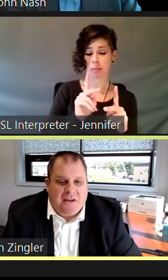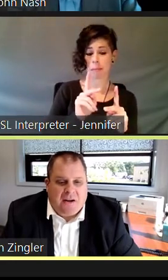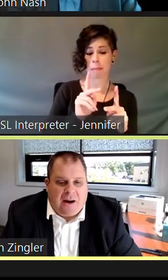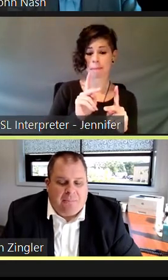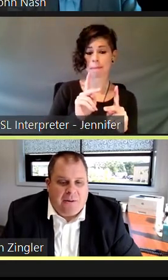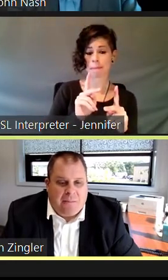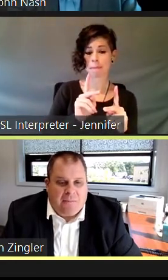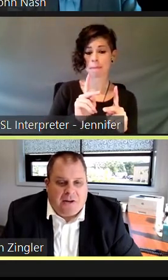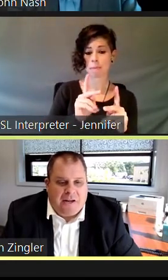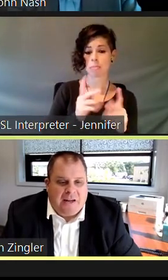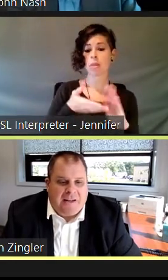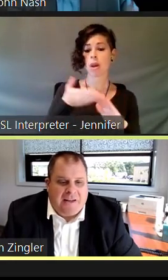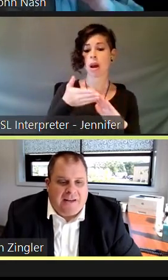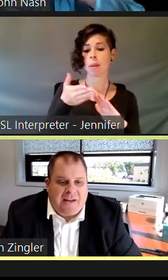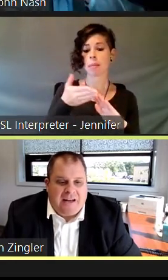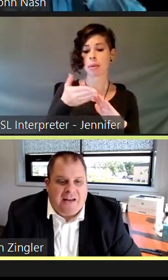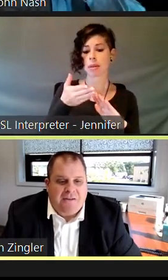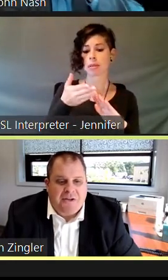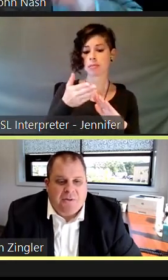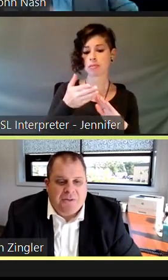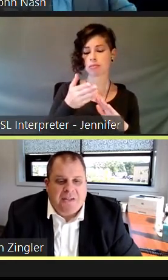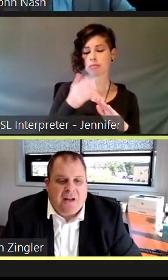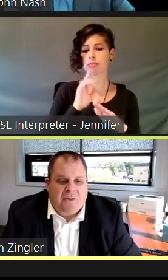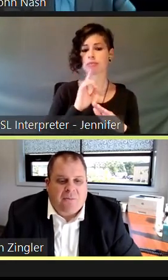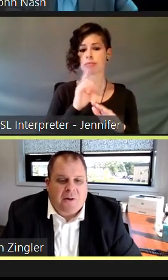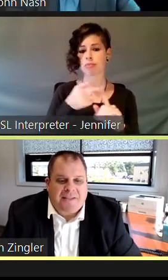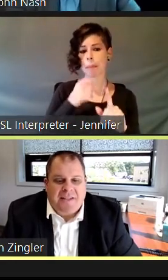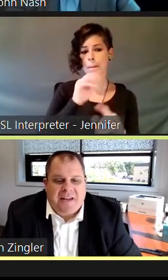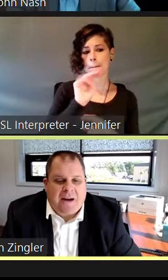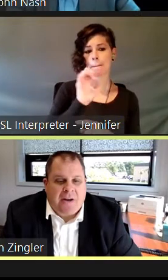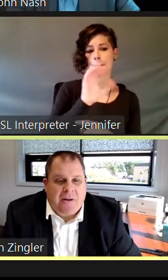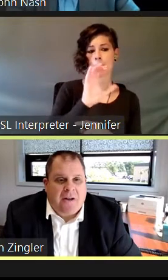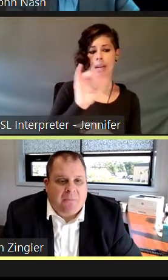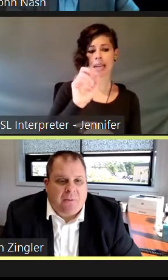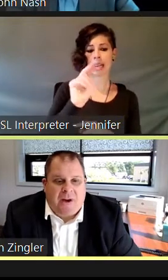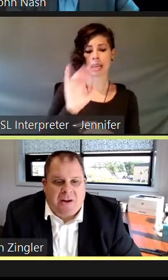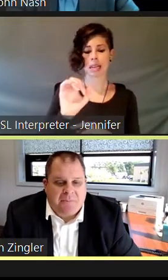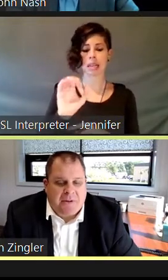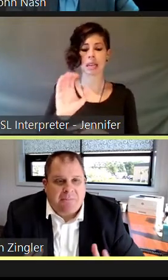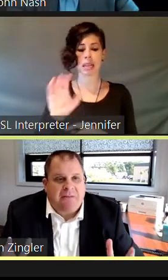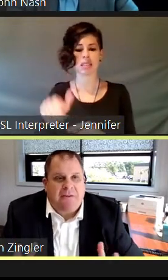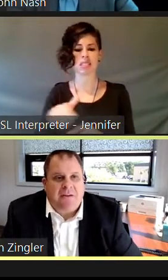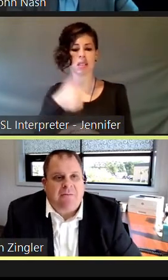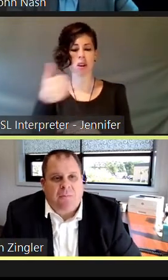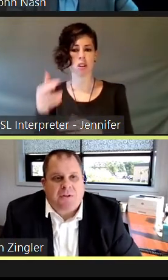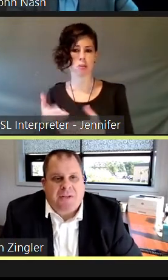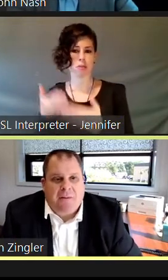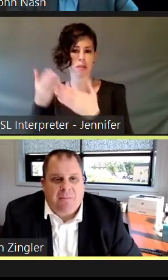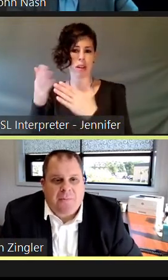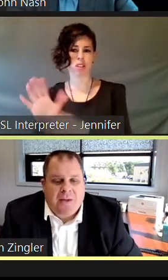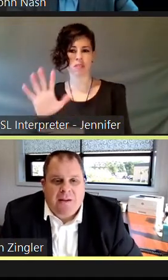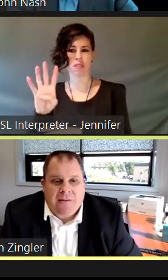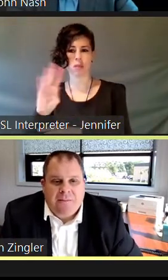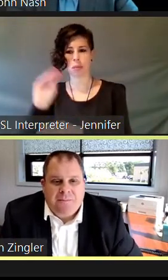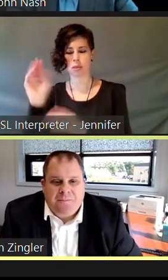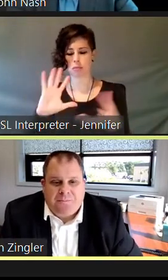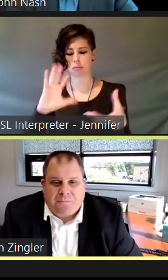residents operated by MARC Inc. and the 99 individuals and other residents operated by other providers makes up that 54%.